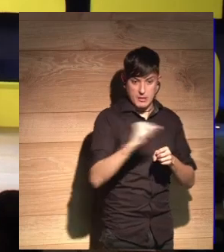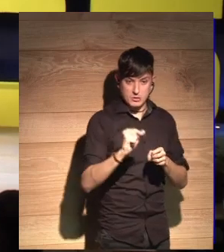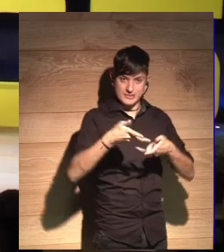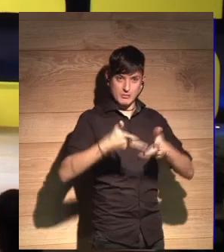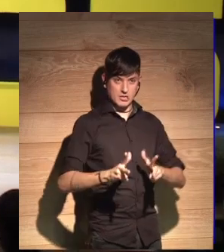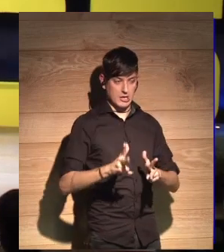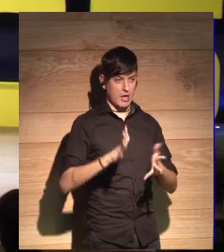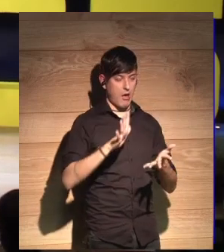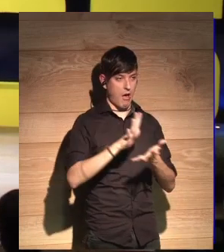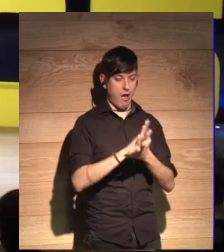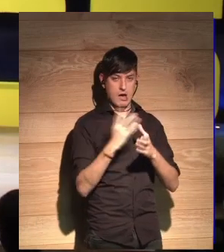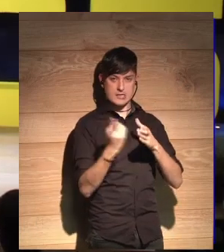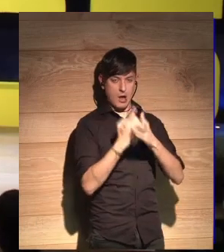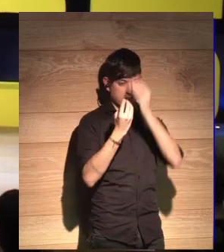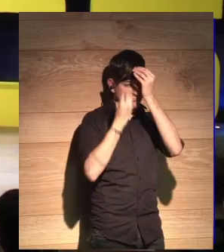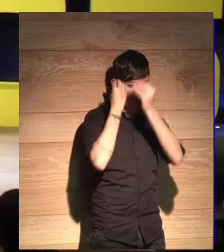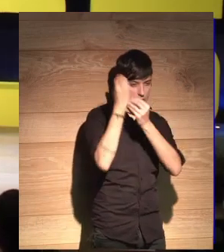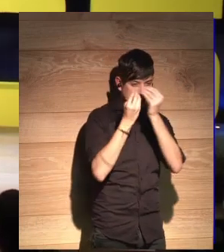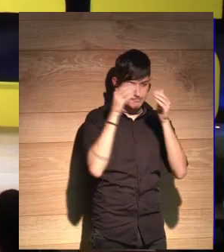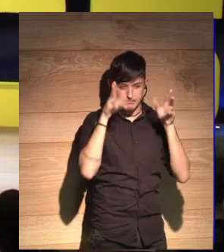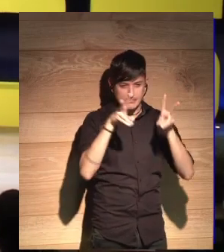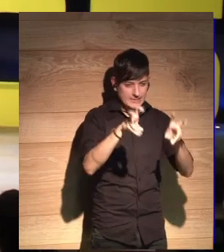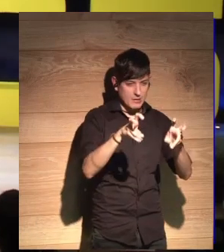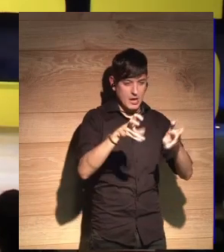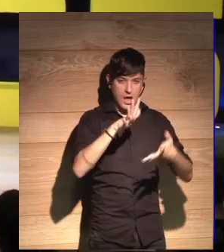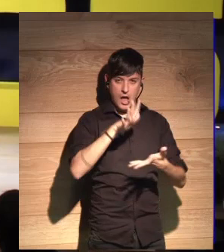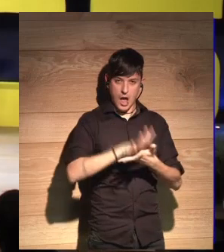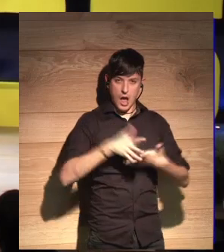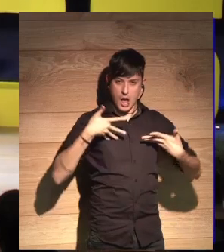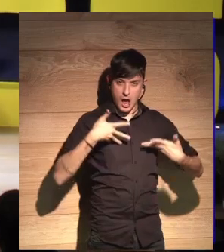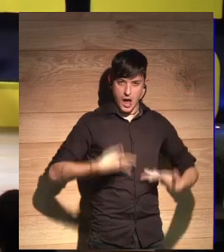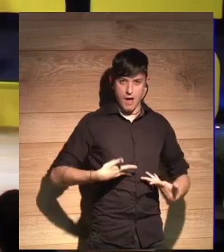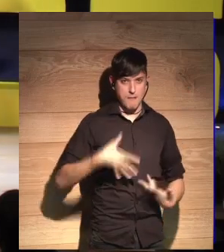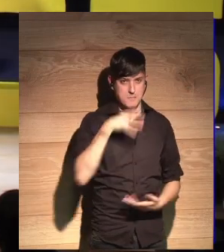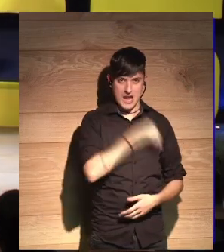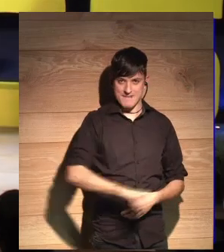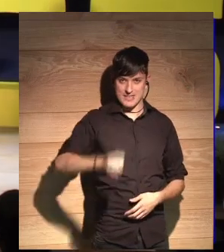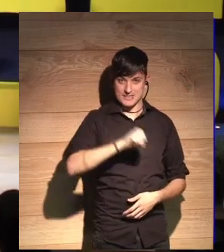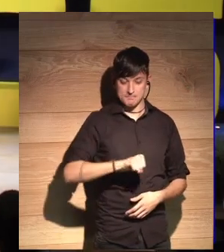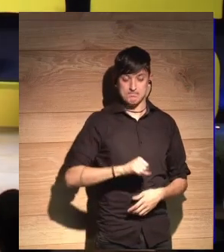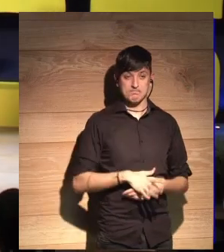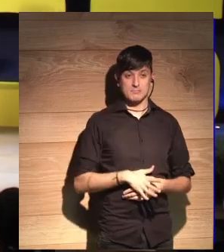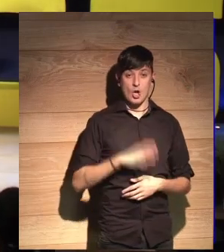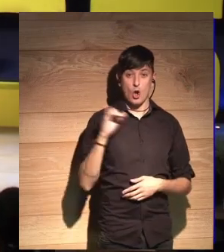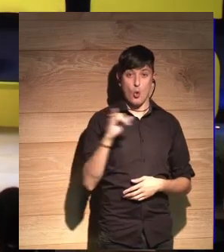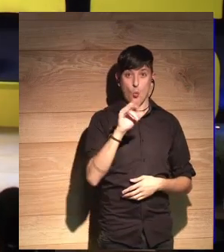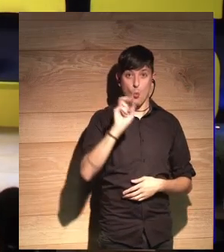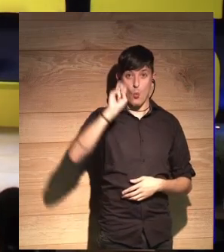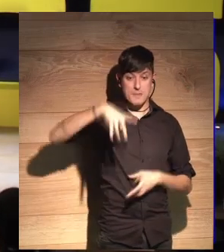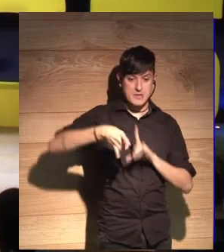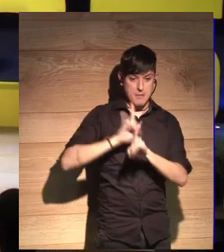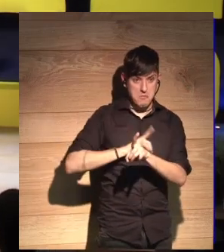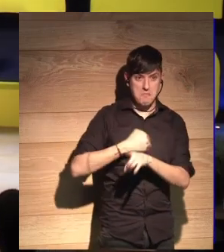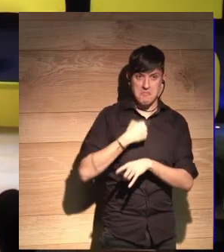when we all are too busy perhaps to stop for a couple of hours, and it's always worthwhile.